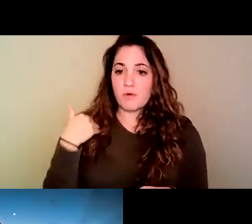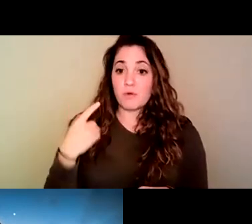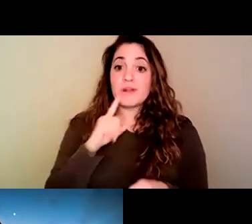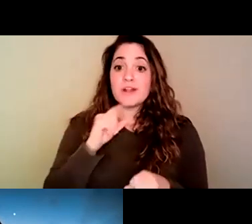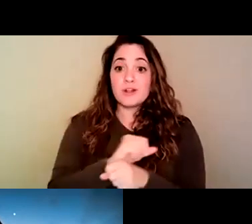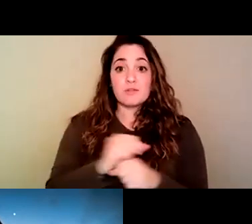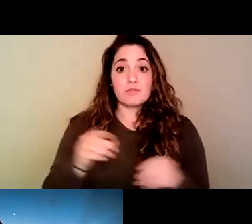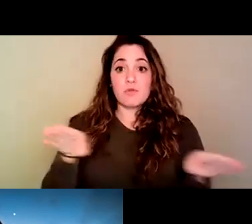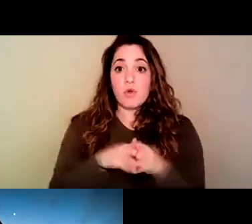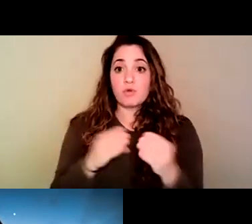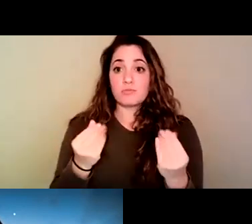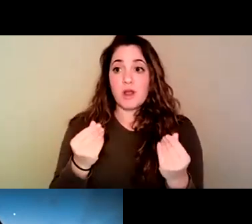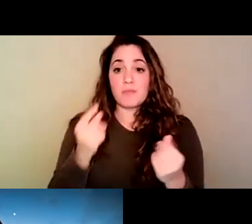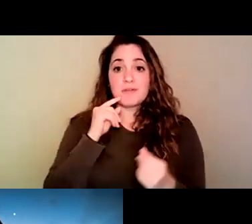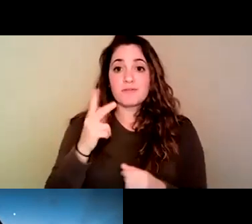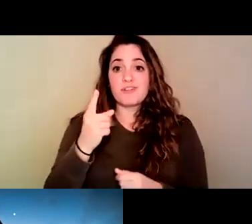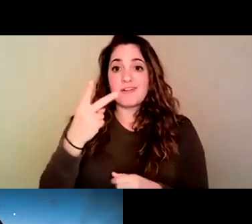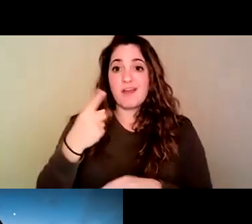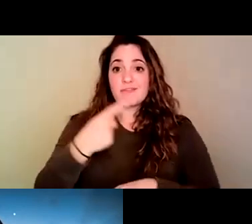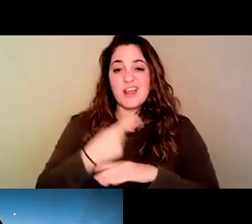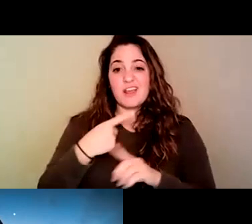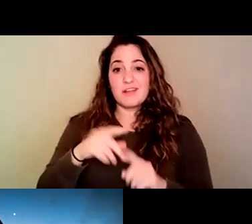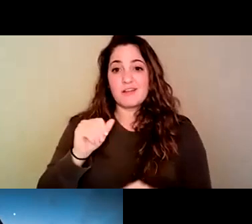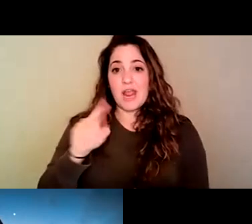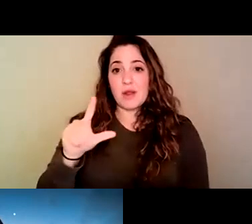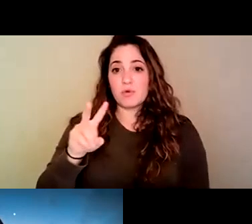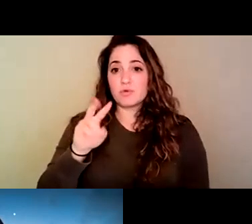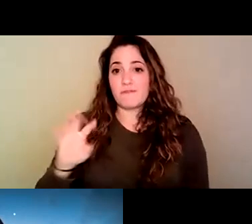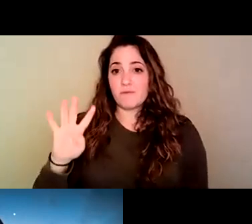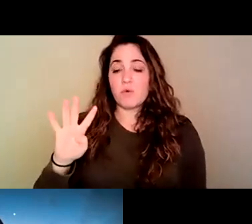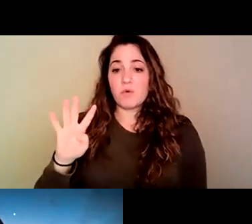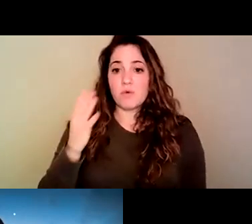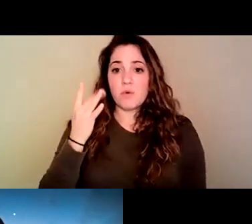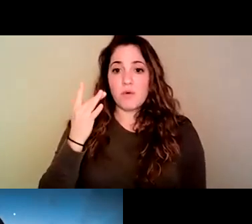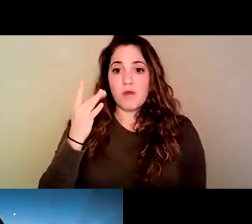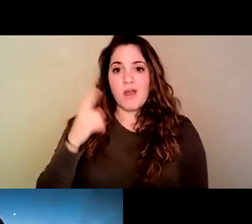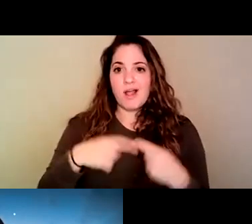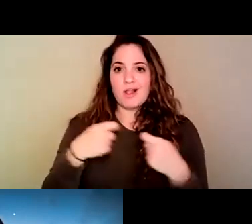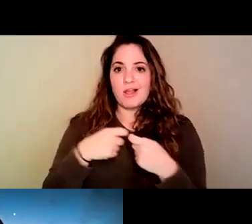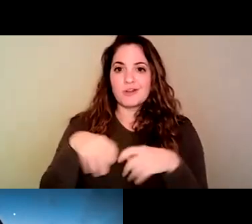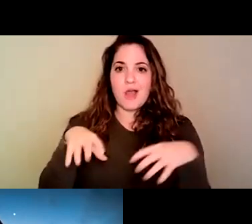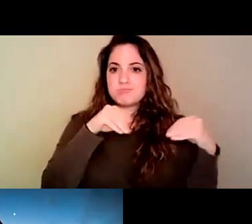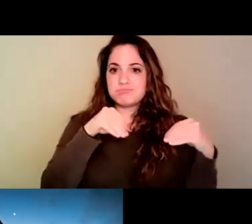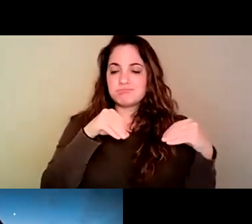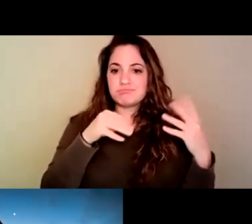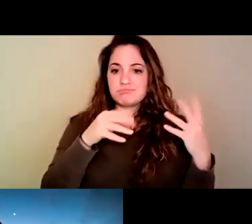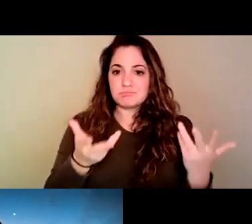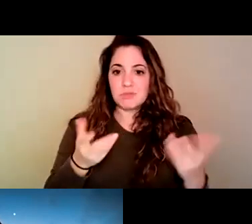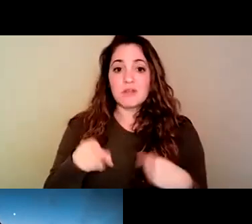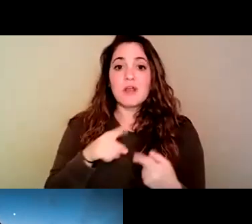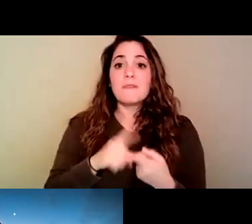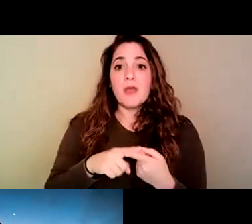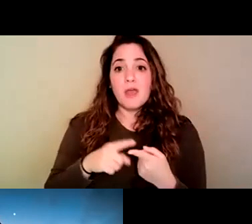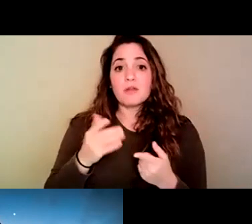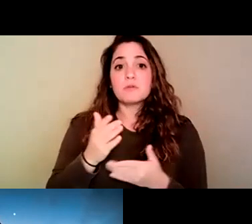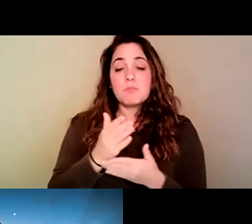closed our property for 3.5 days in April of 2004 due to electric failure. And then we did portions of the